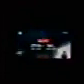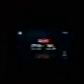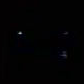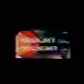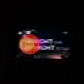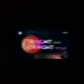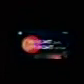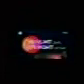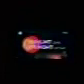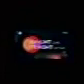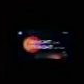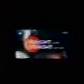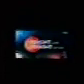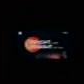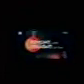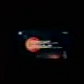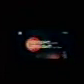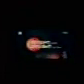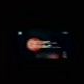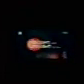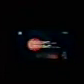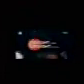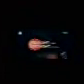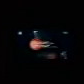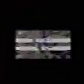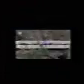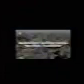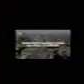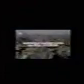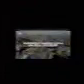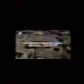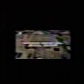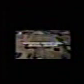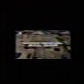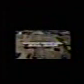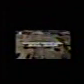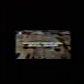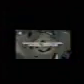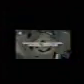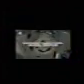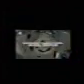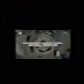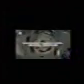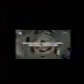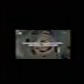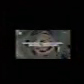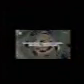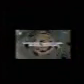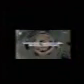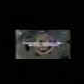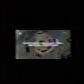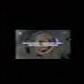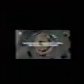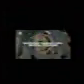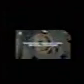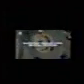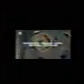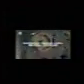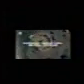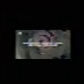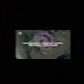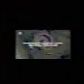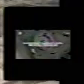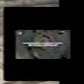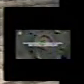heaven, you will make it a movement. In Jesus' name we pray. Amen.